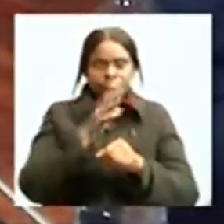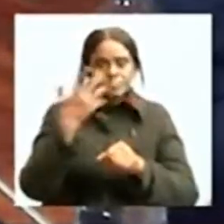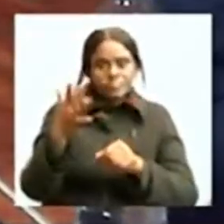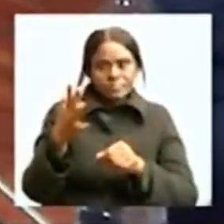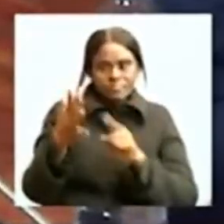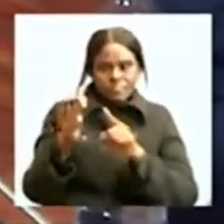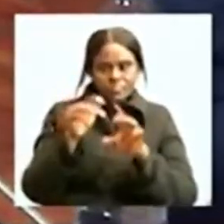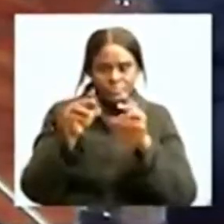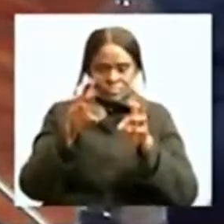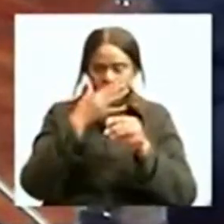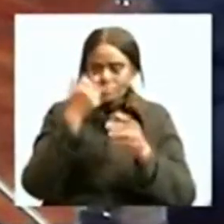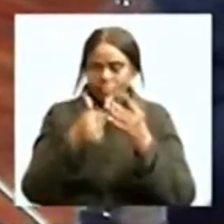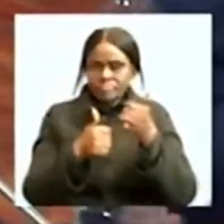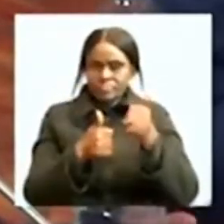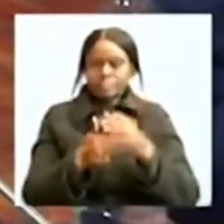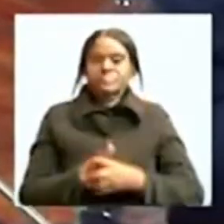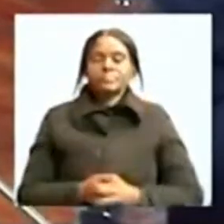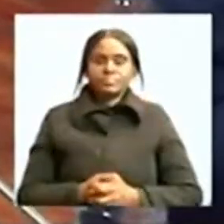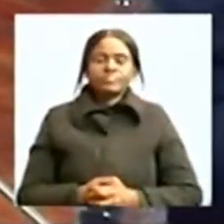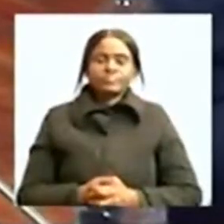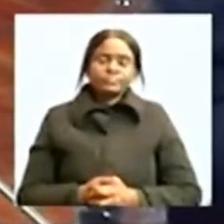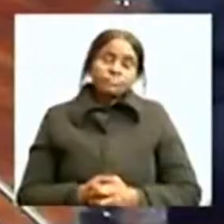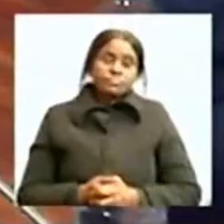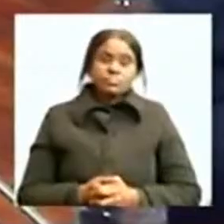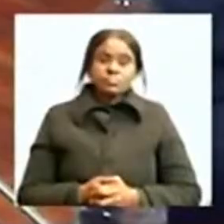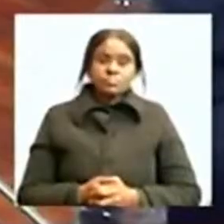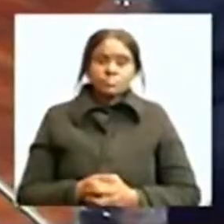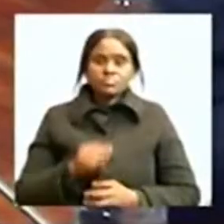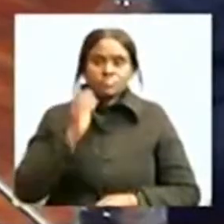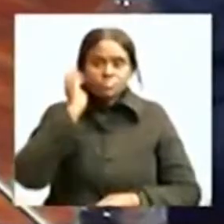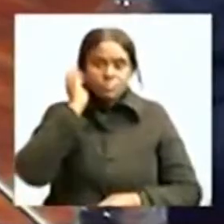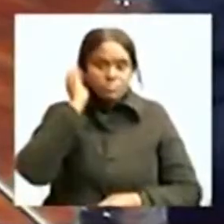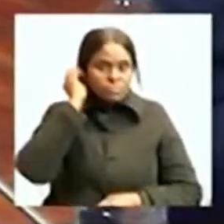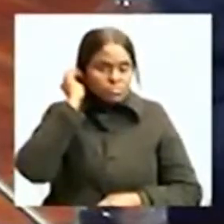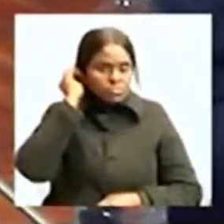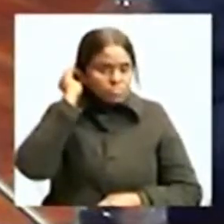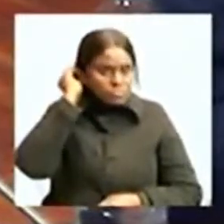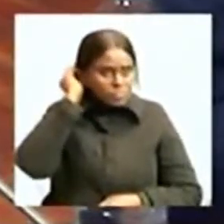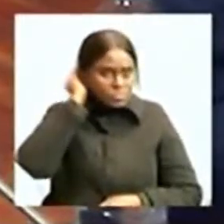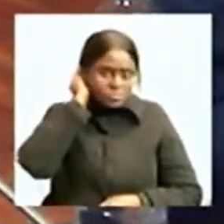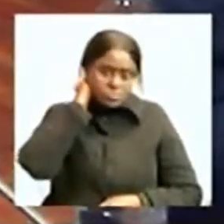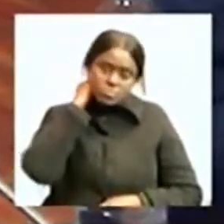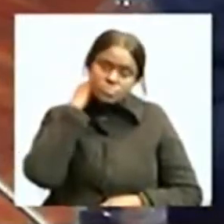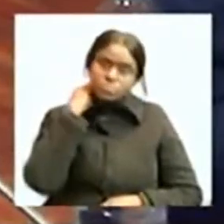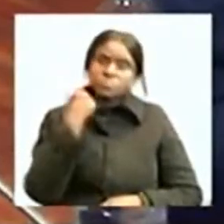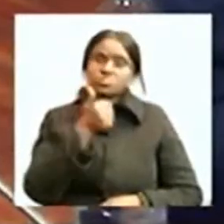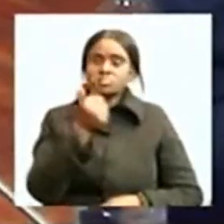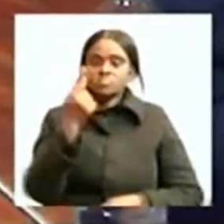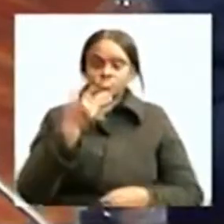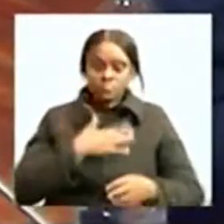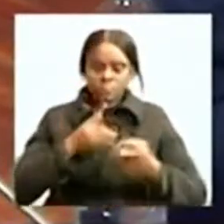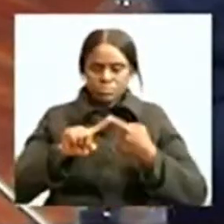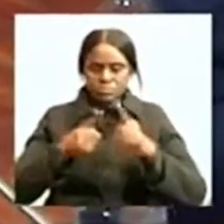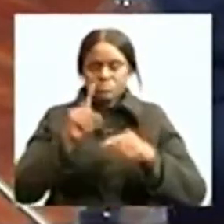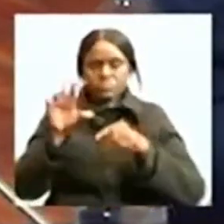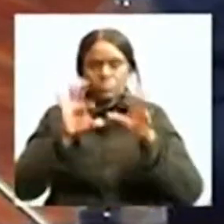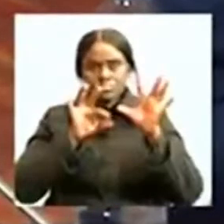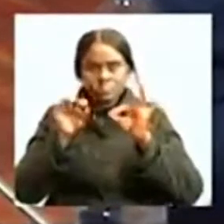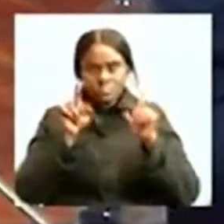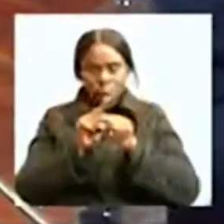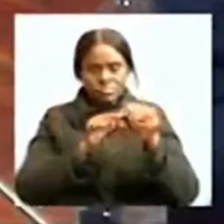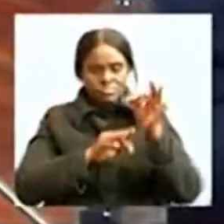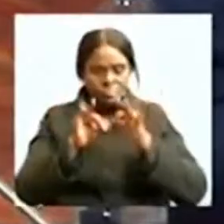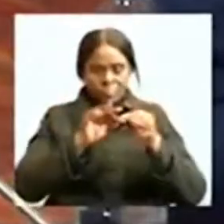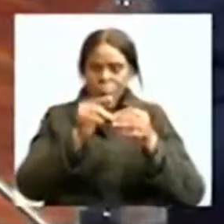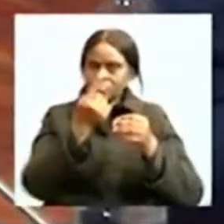in the way that they should. And there's a submission through you, Chair, for any one of my colleagues to pick that up and maybe